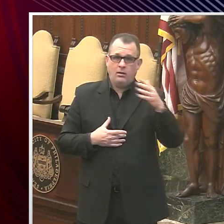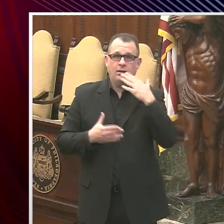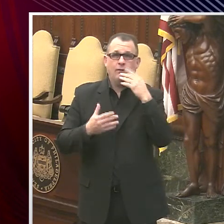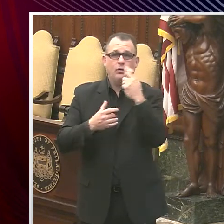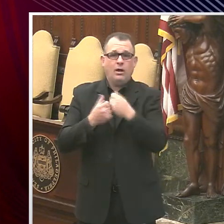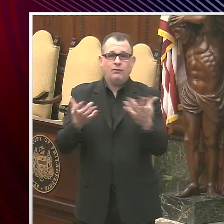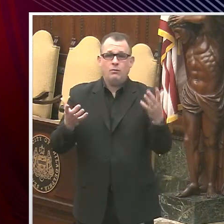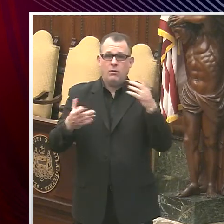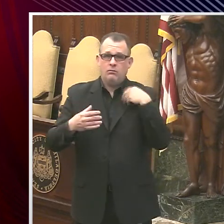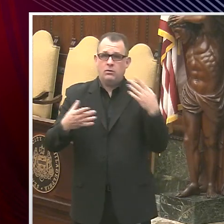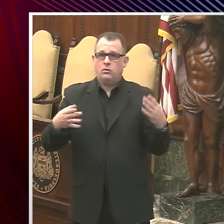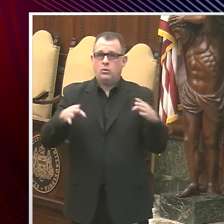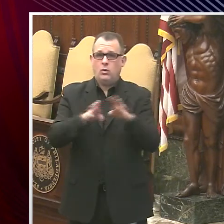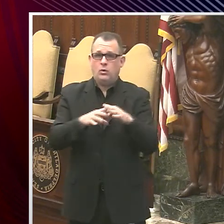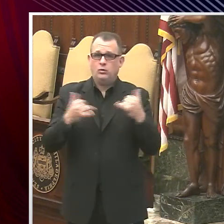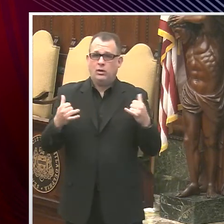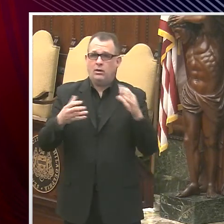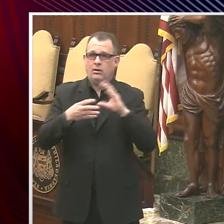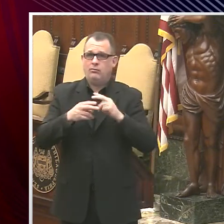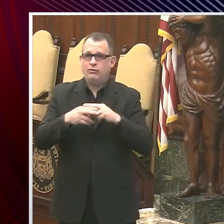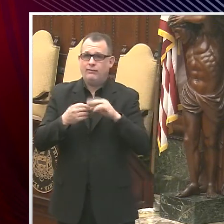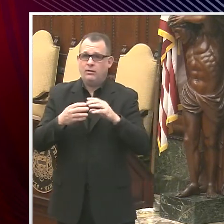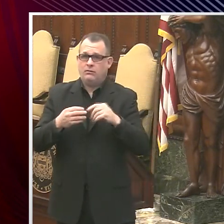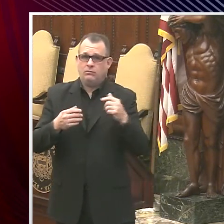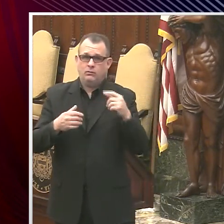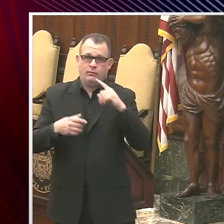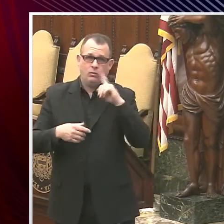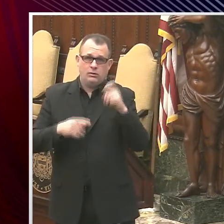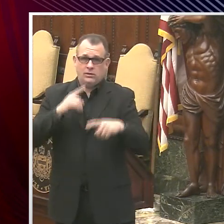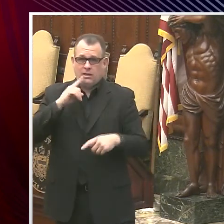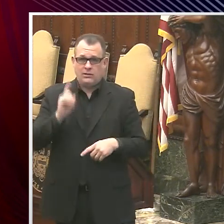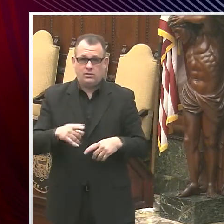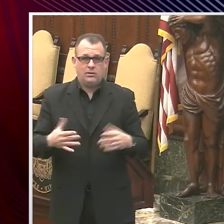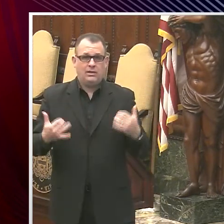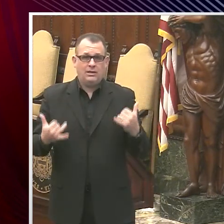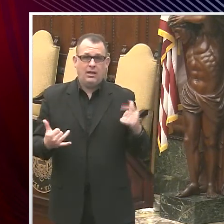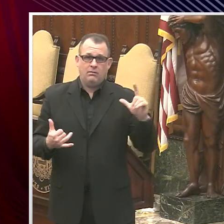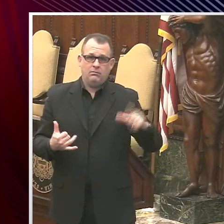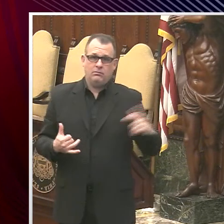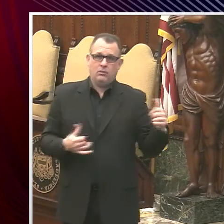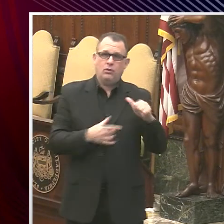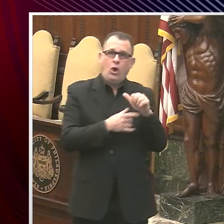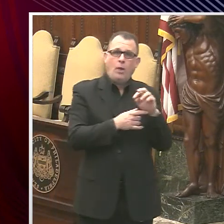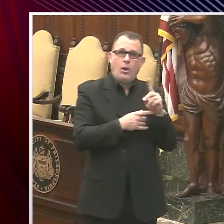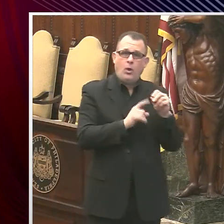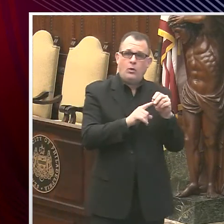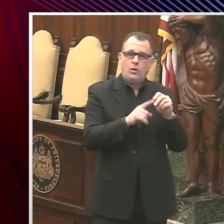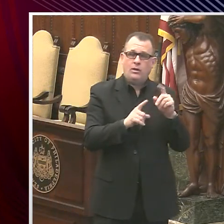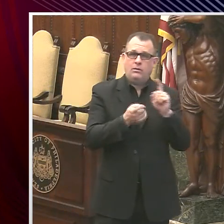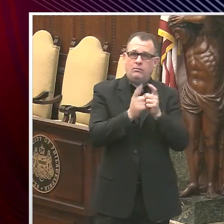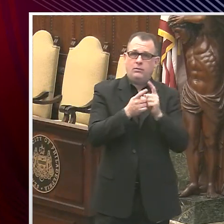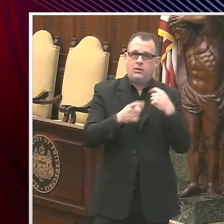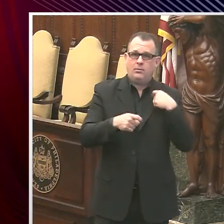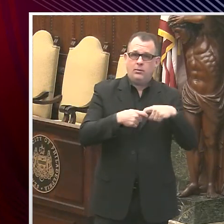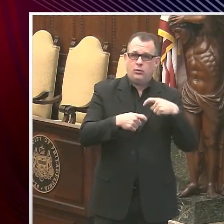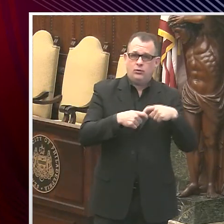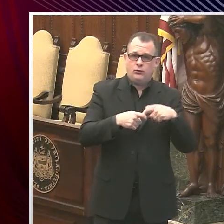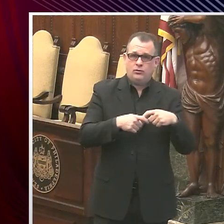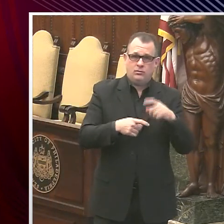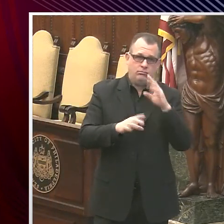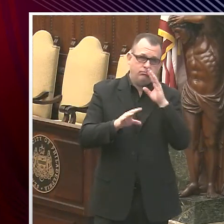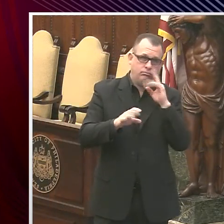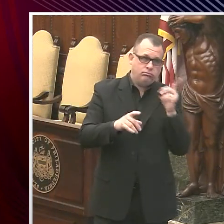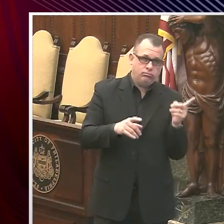That concludes the Q&A portion of our press conference, and now we are going to move to Armando for the